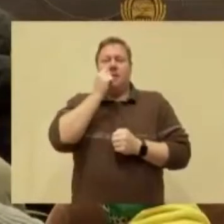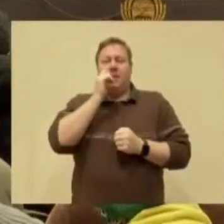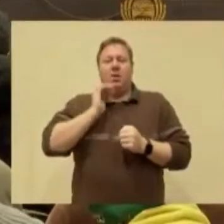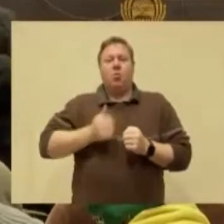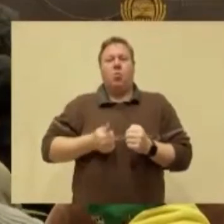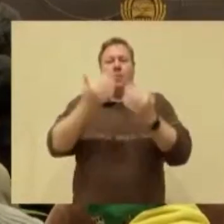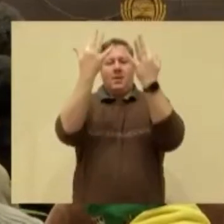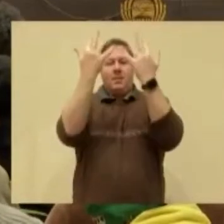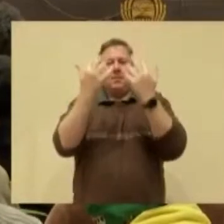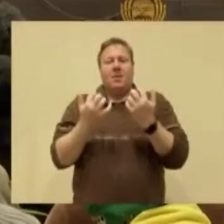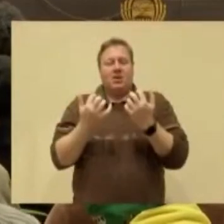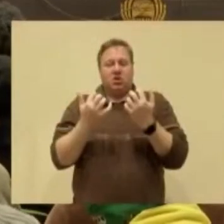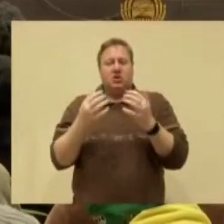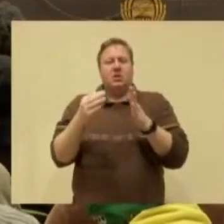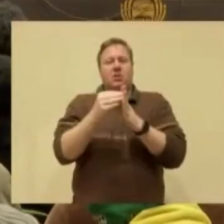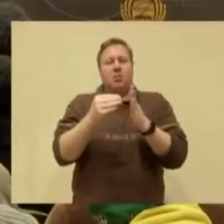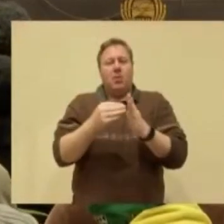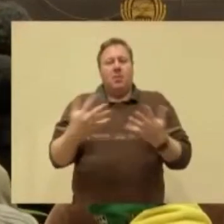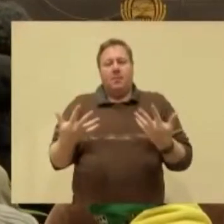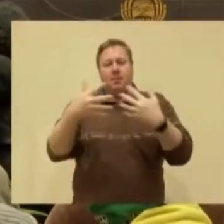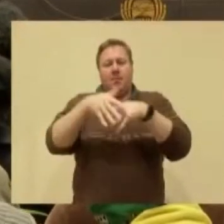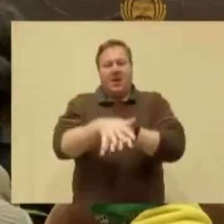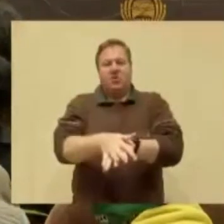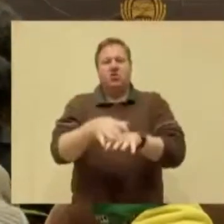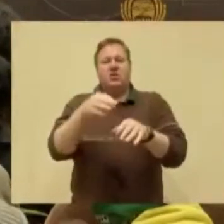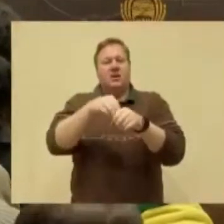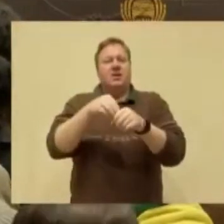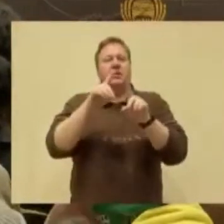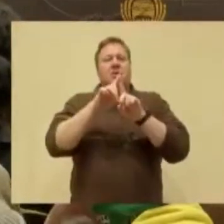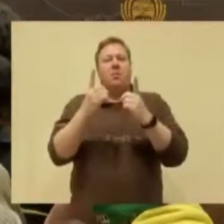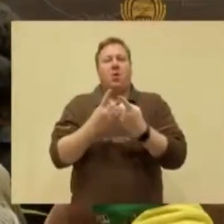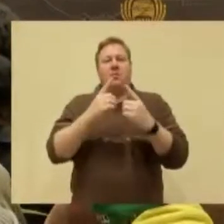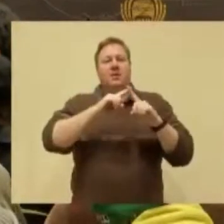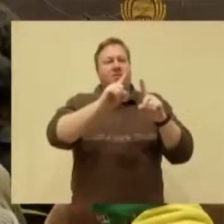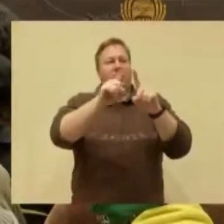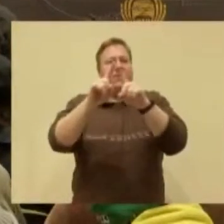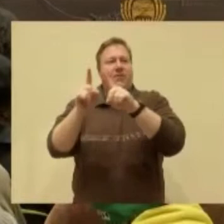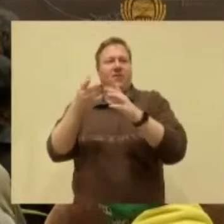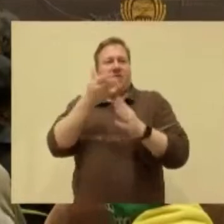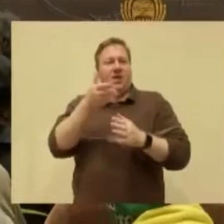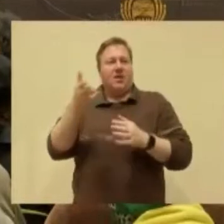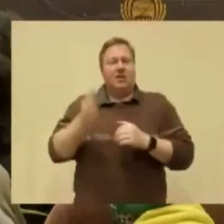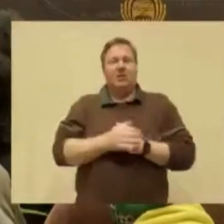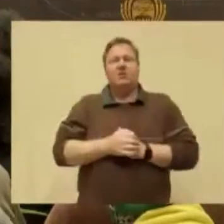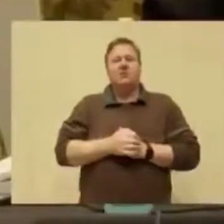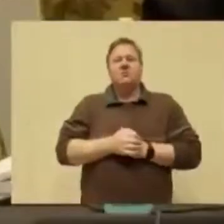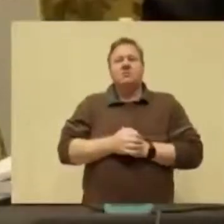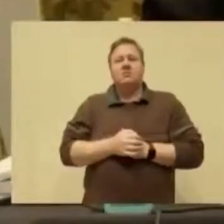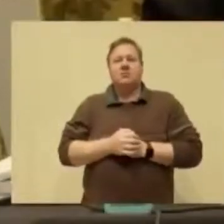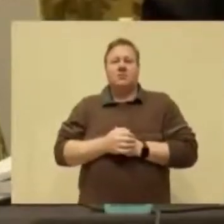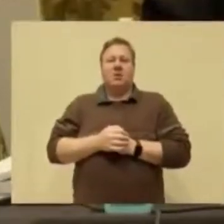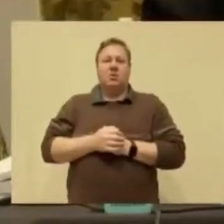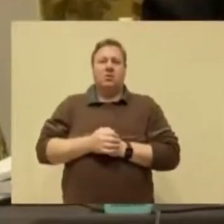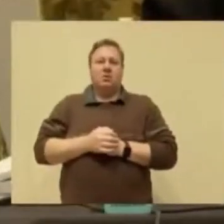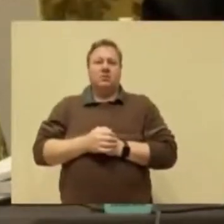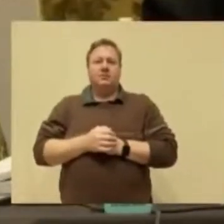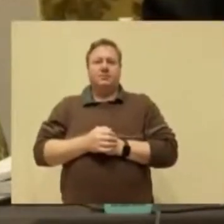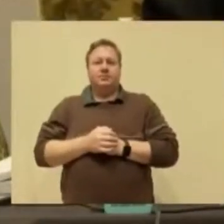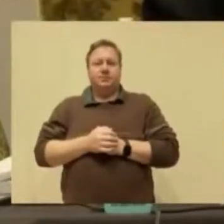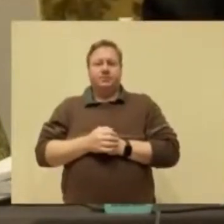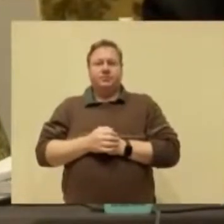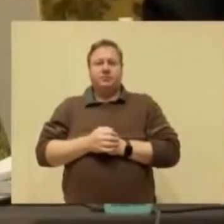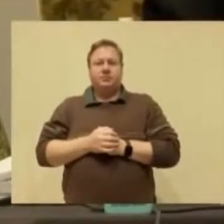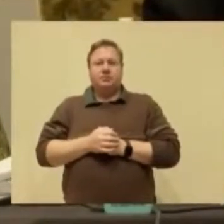allocations of the various departments now dr mbava actually